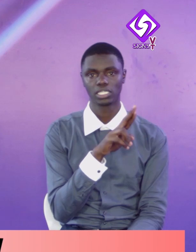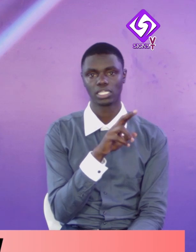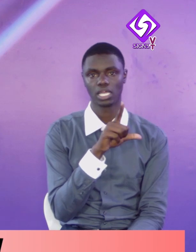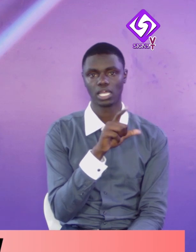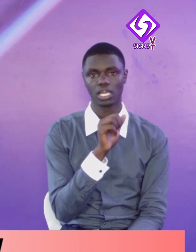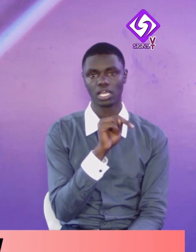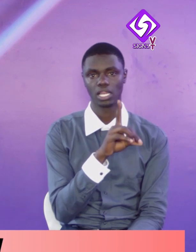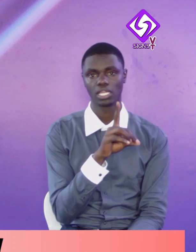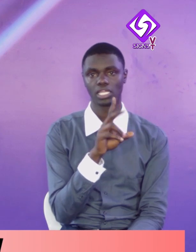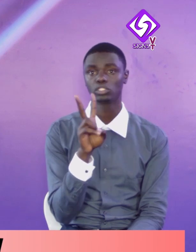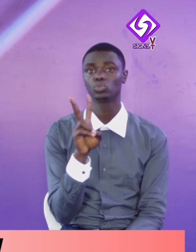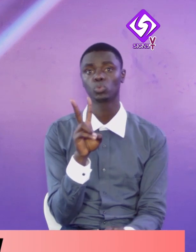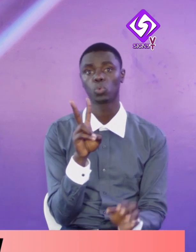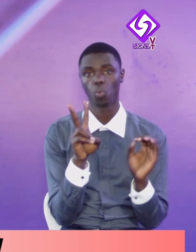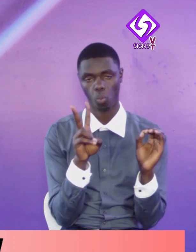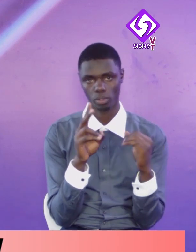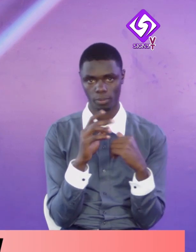2-0. And